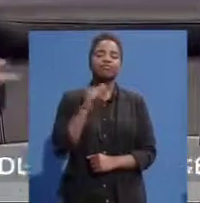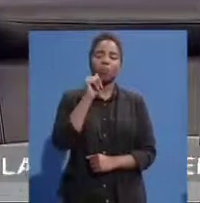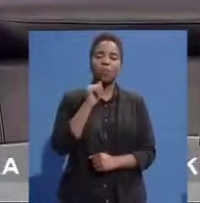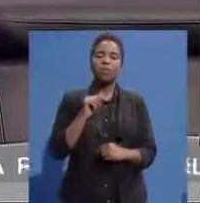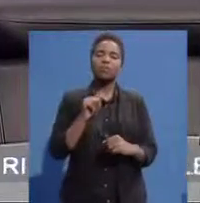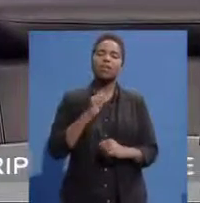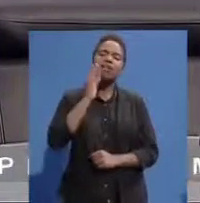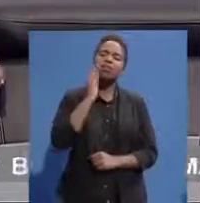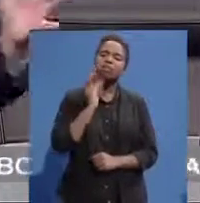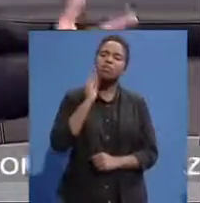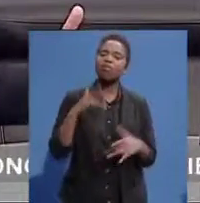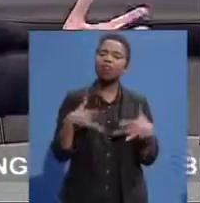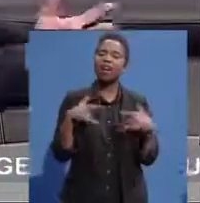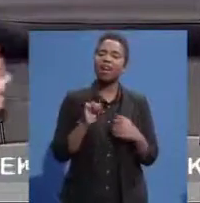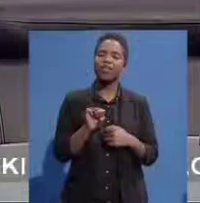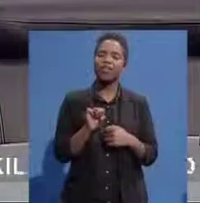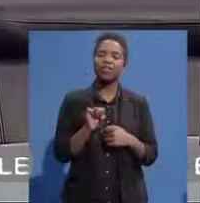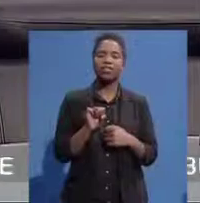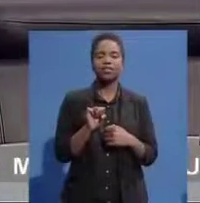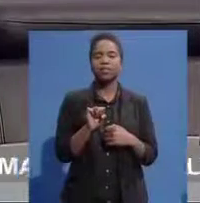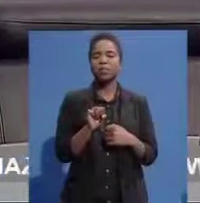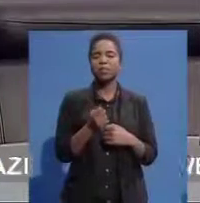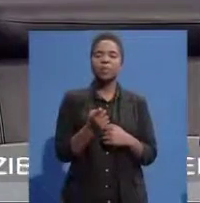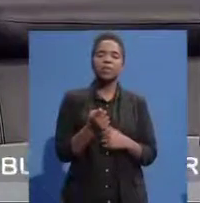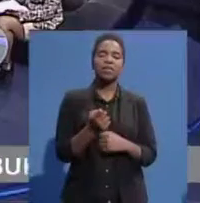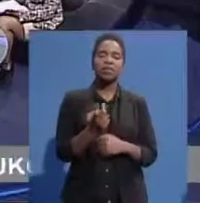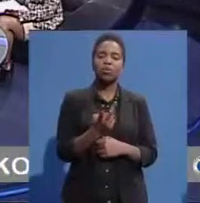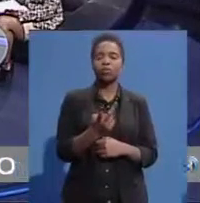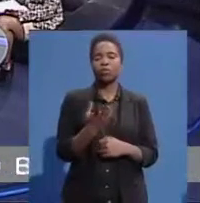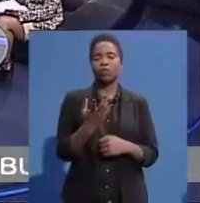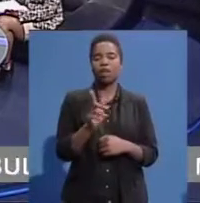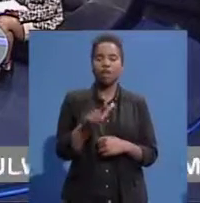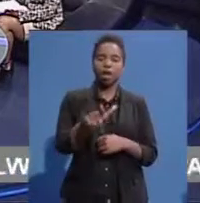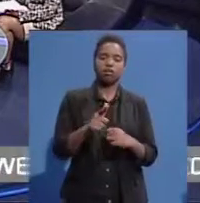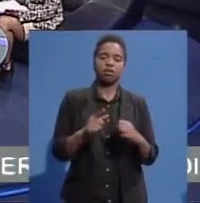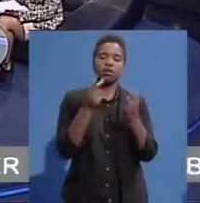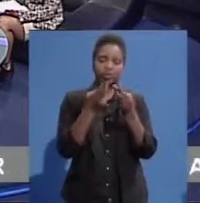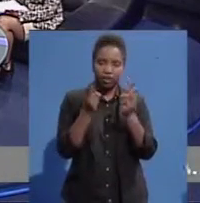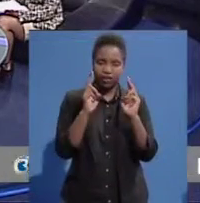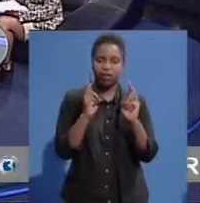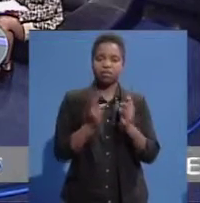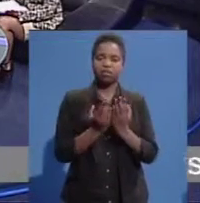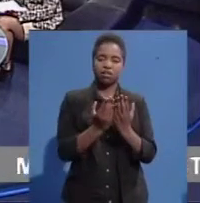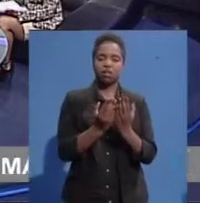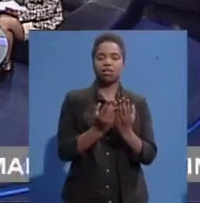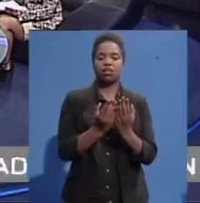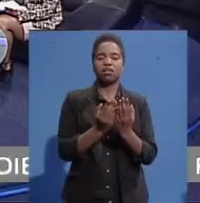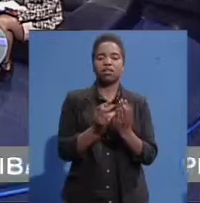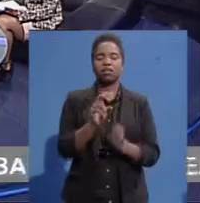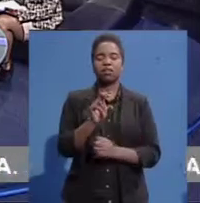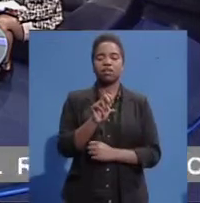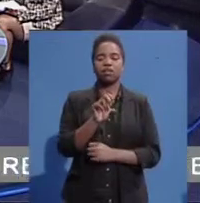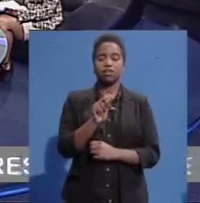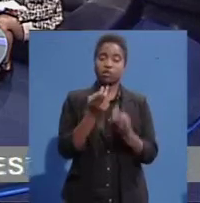life's experience. Of course, he then went to Wits and ultimately to the University of South Africa and got